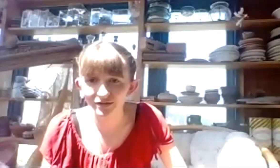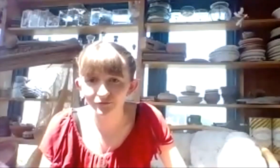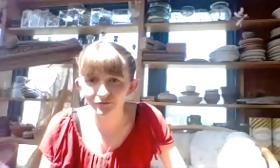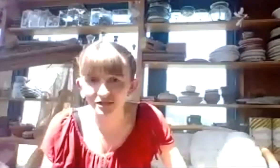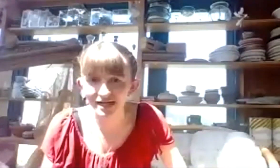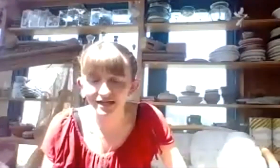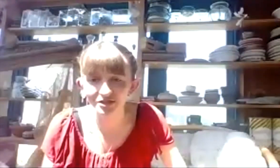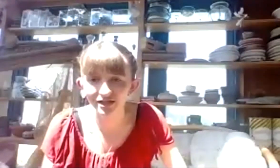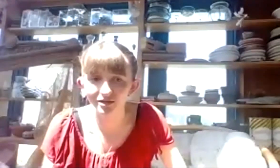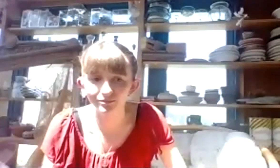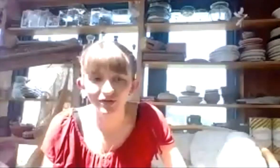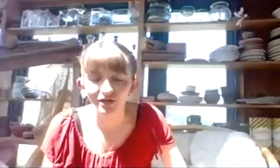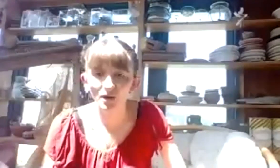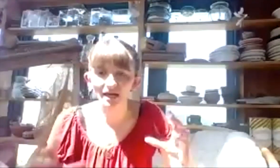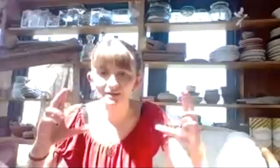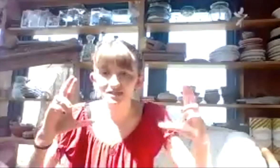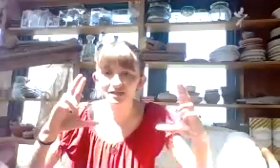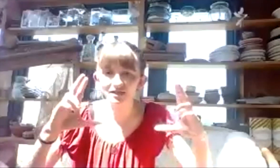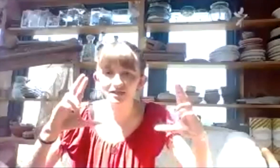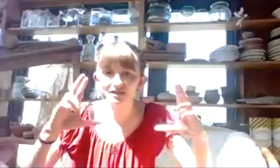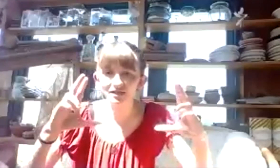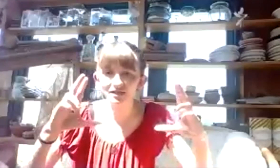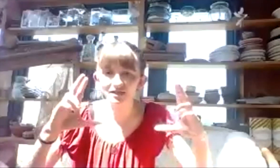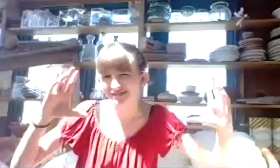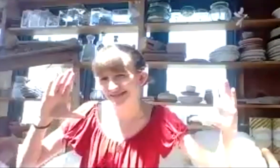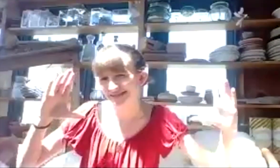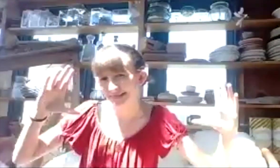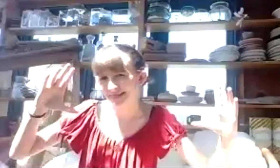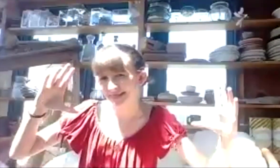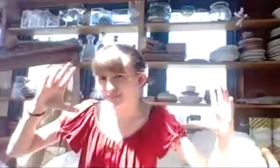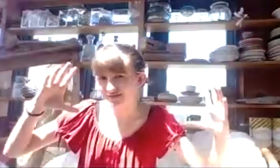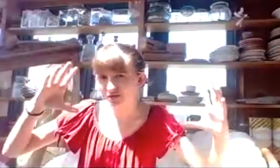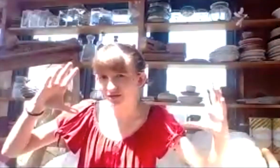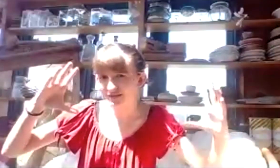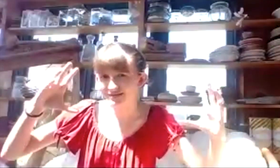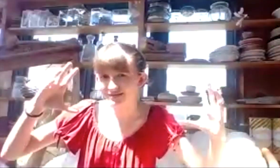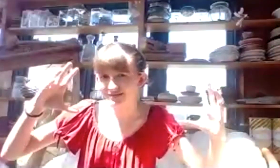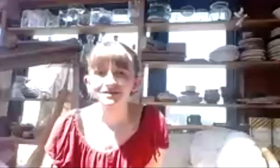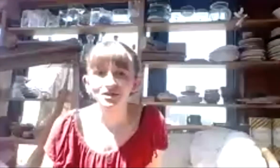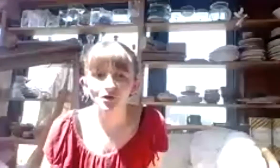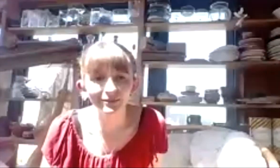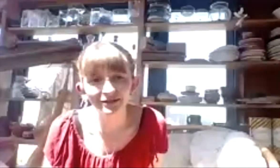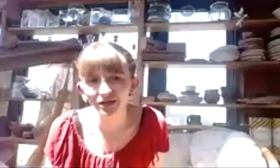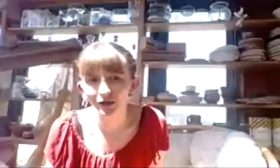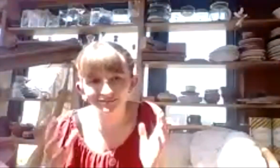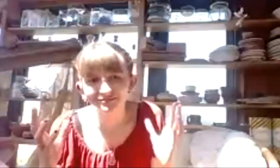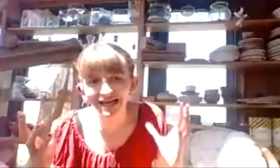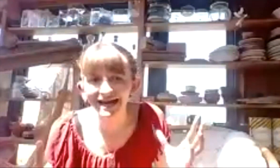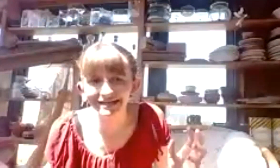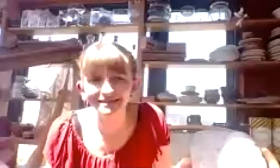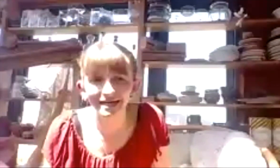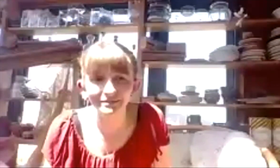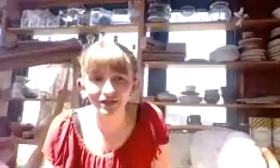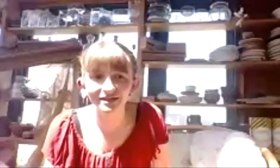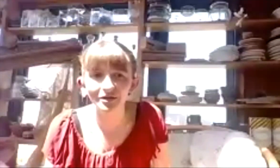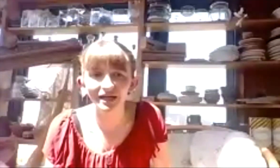right when it first hatched. The one that I'm studying is about that big, the skull is. So, I mean, they weren't